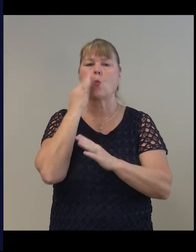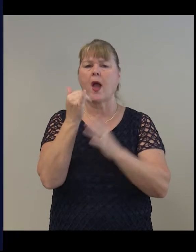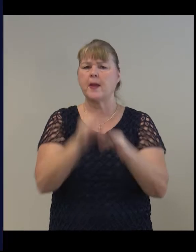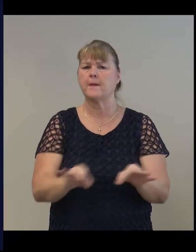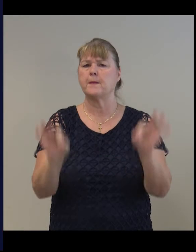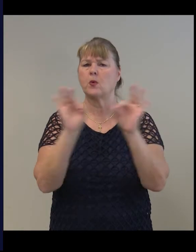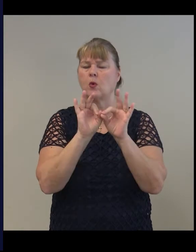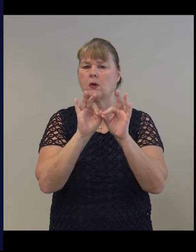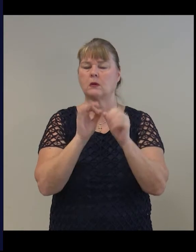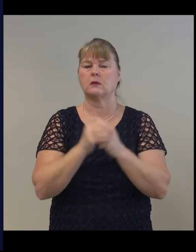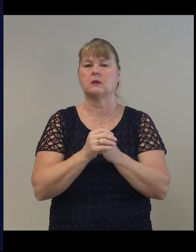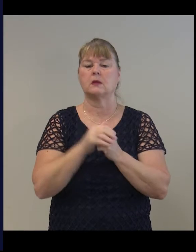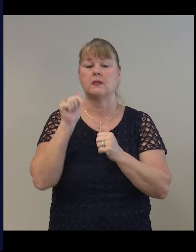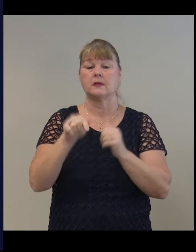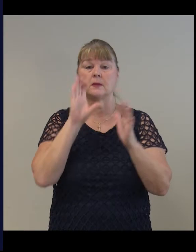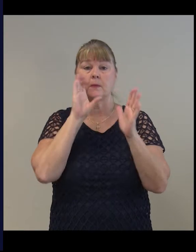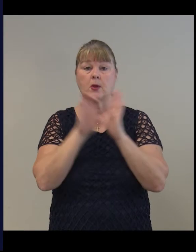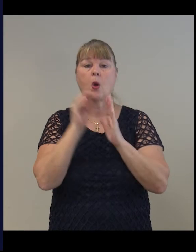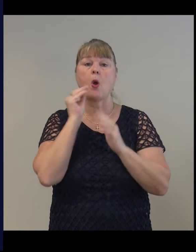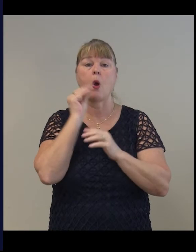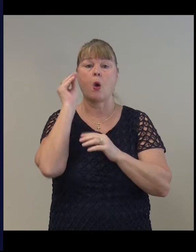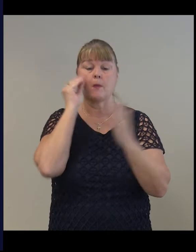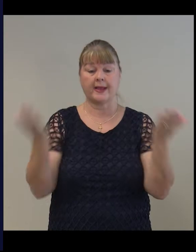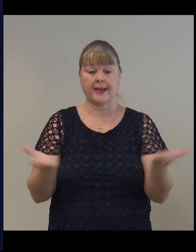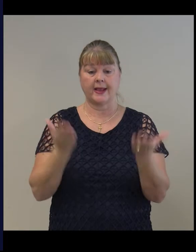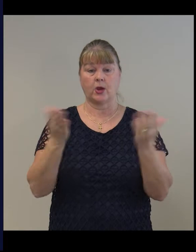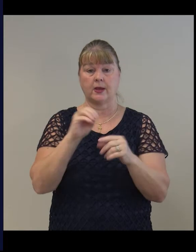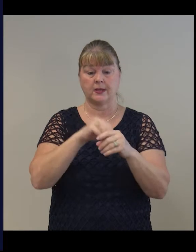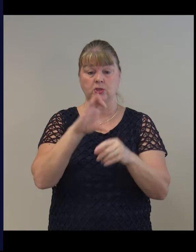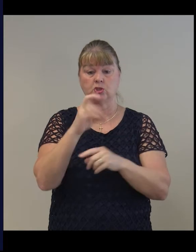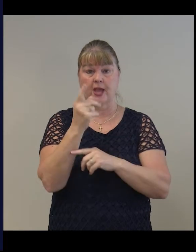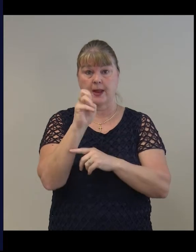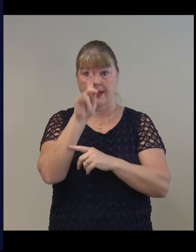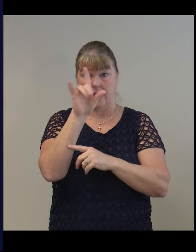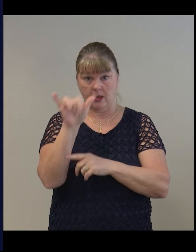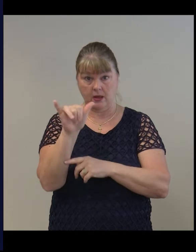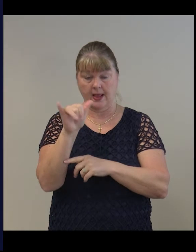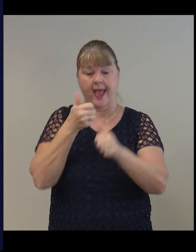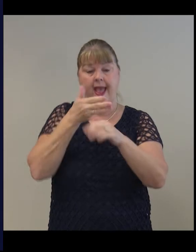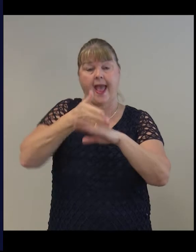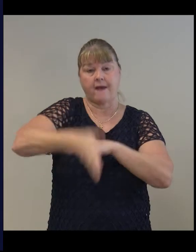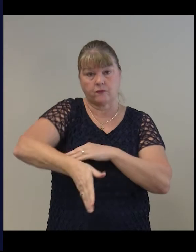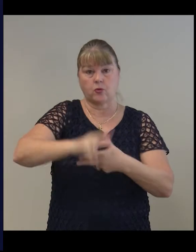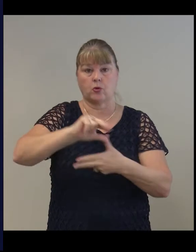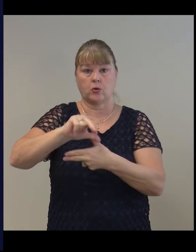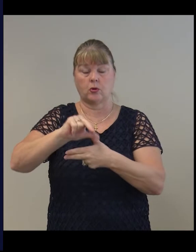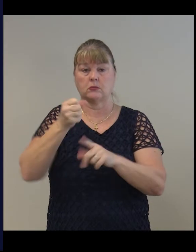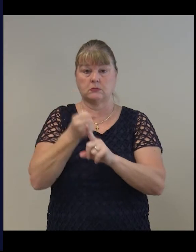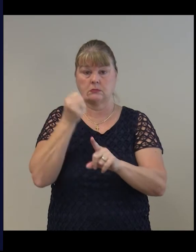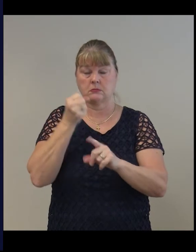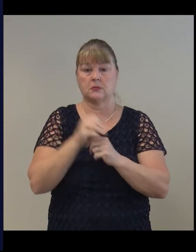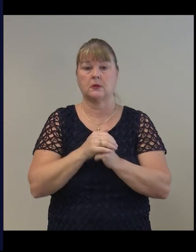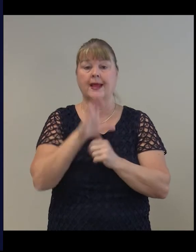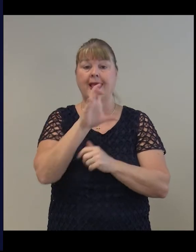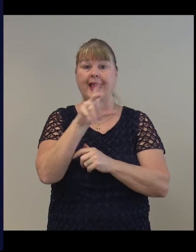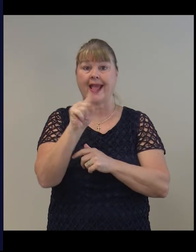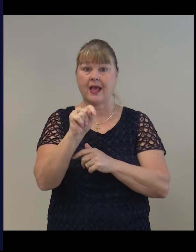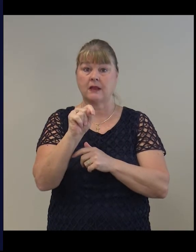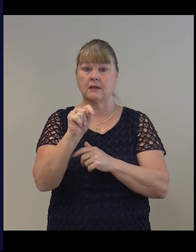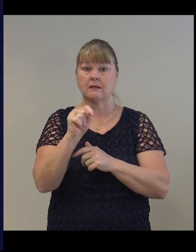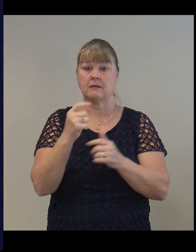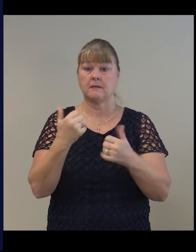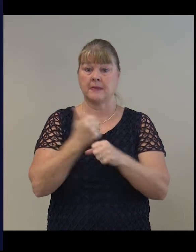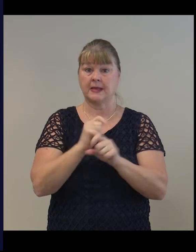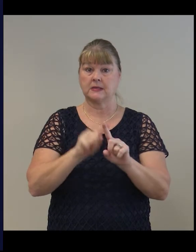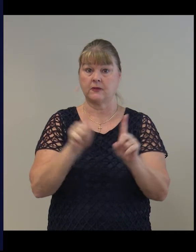is a photo of a home here in Chatham County following a storm. Did the category really matter for this homeowner when